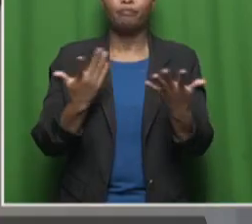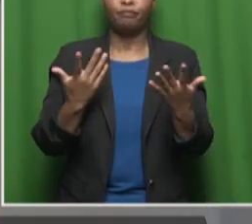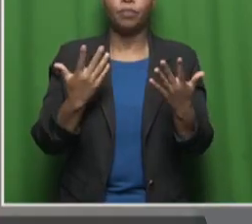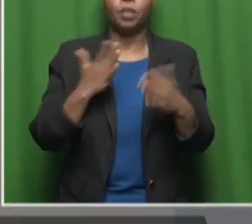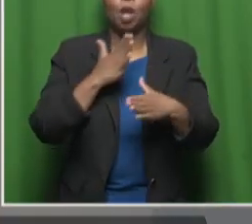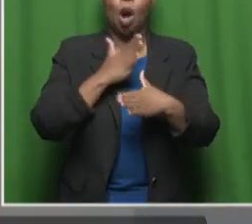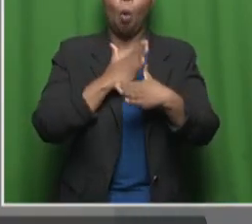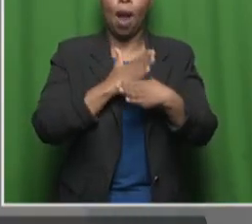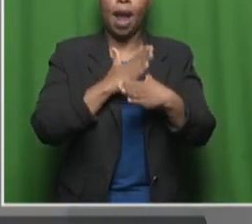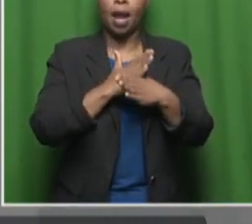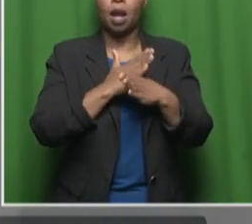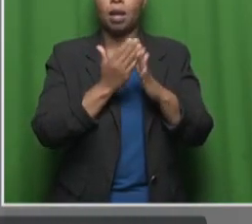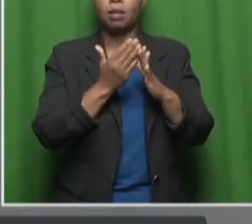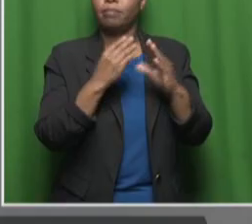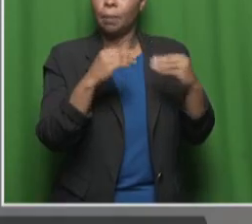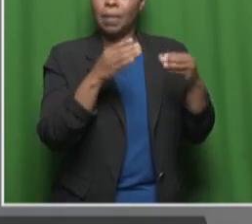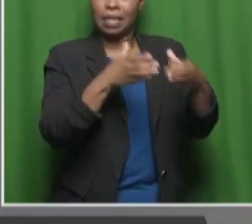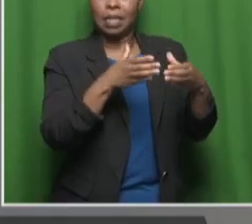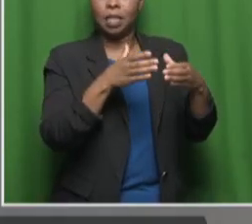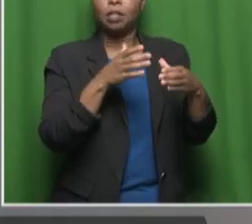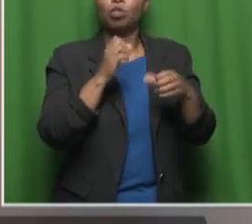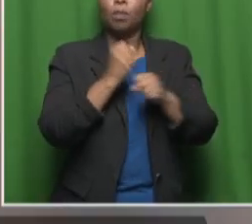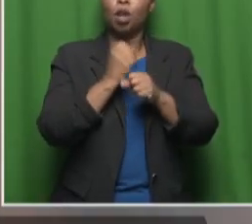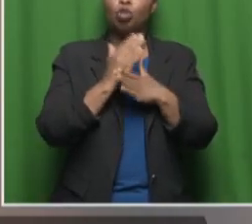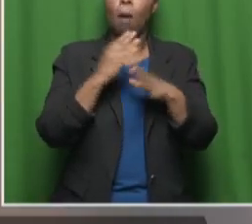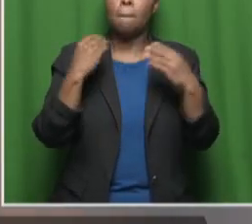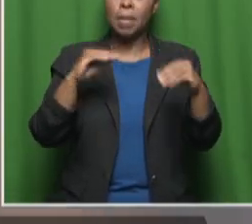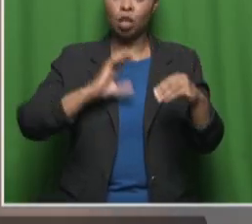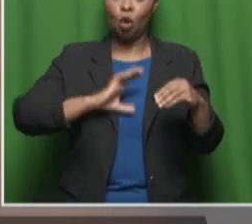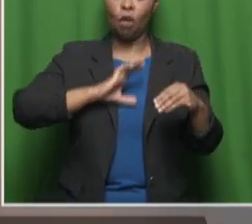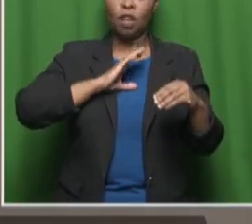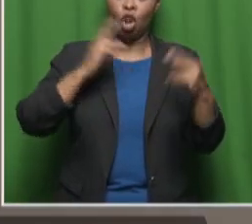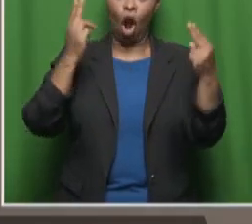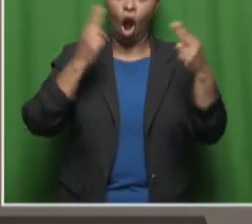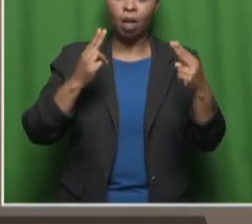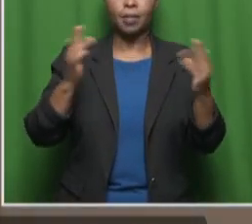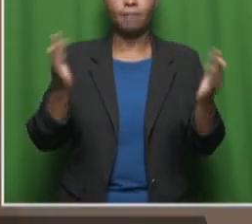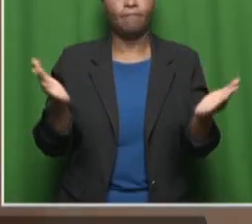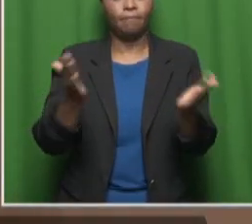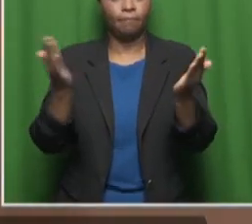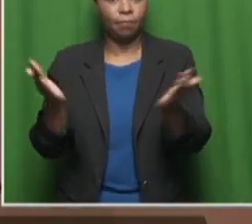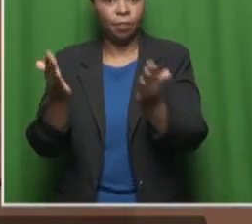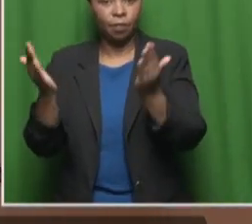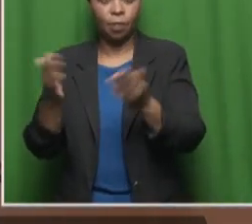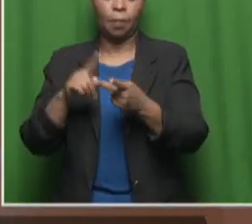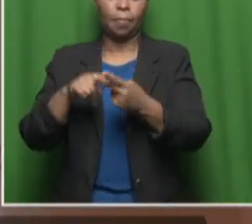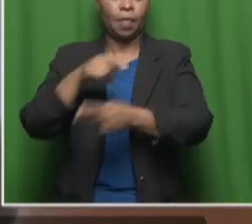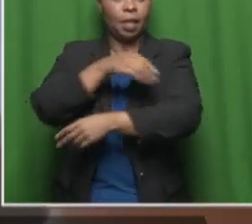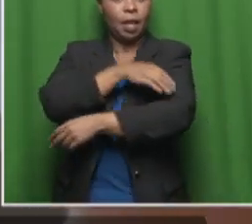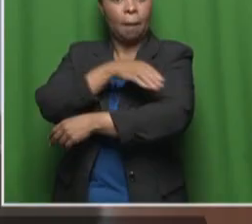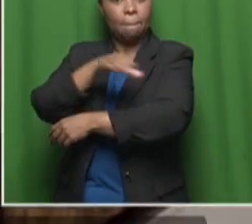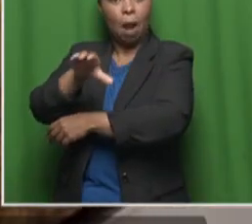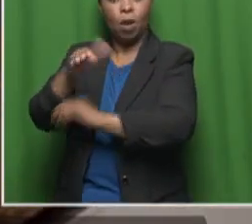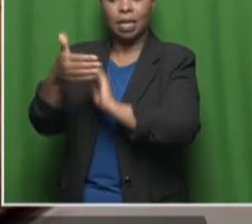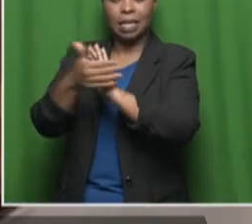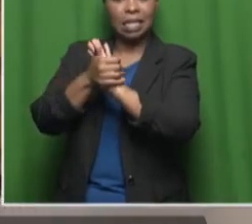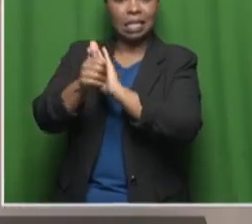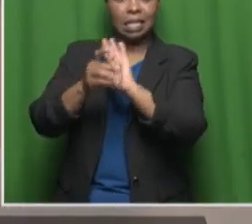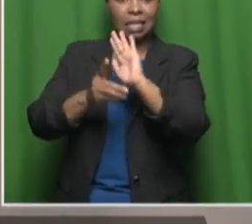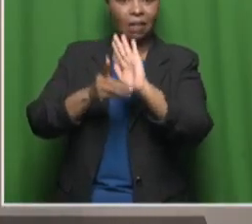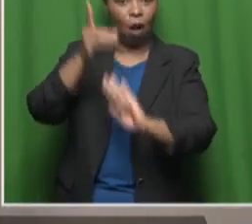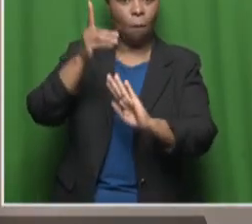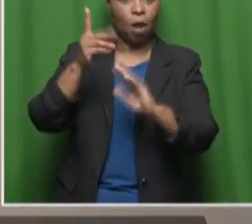Art South Africa is about. It's about encouraging business confidence in the arts, capacitating artists with skills development.